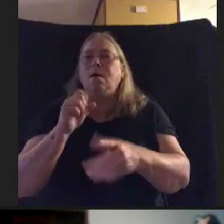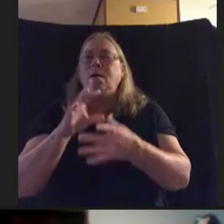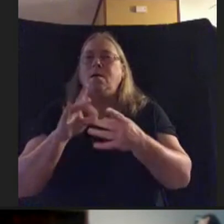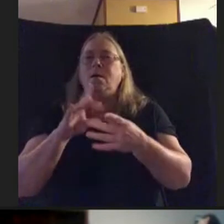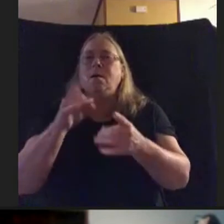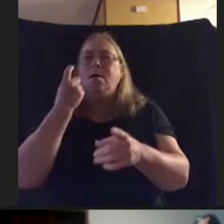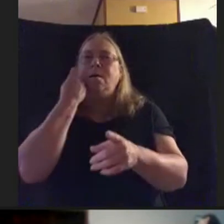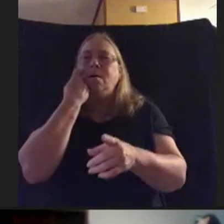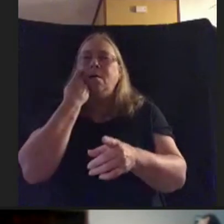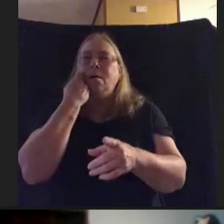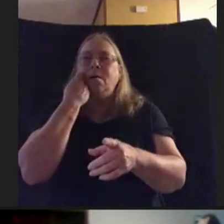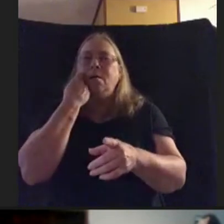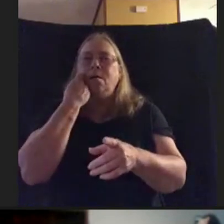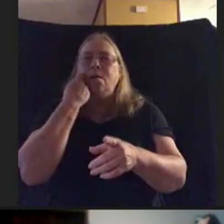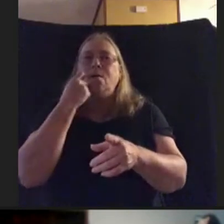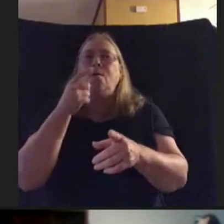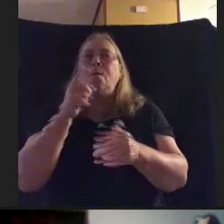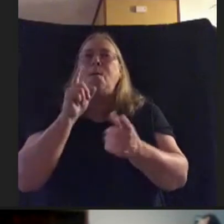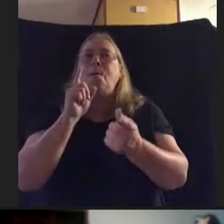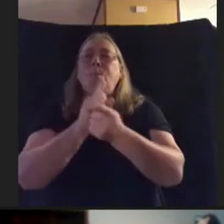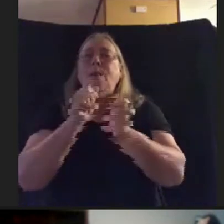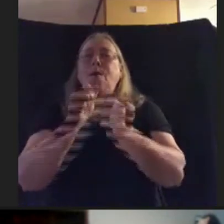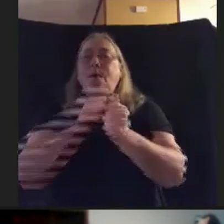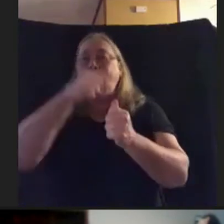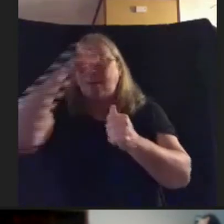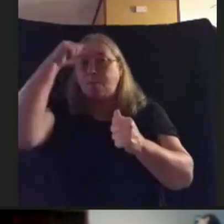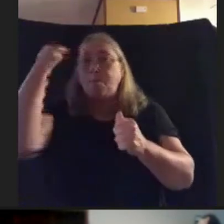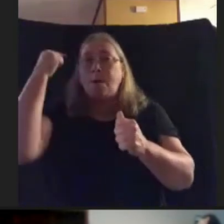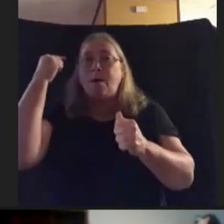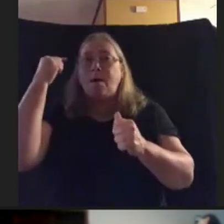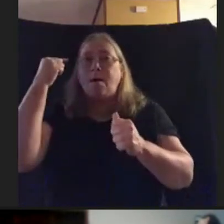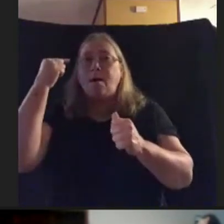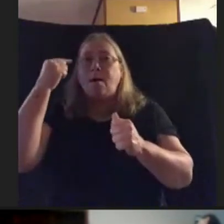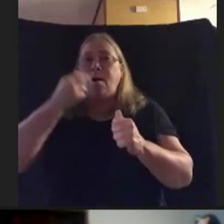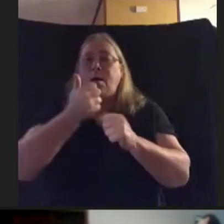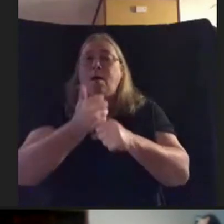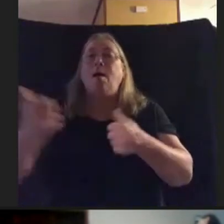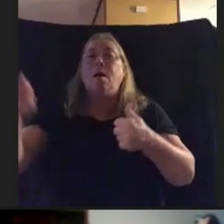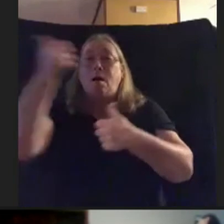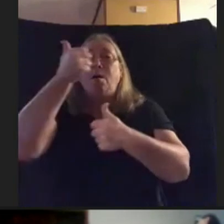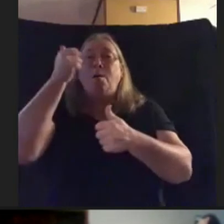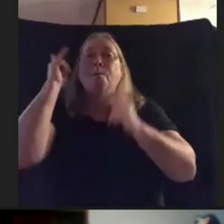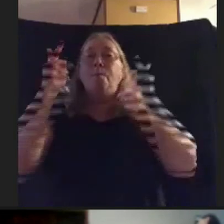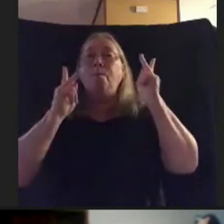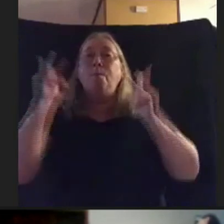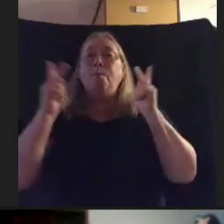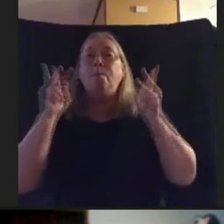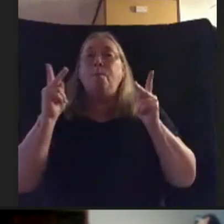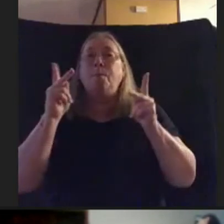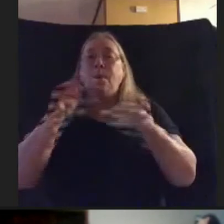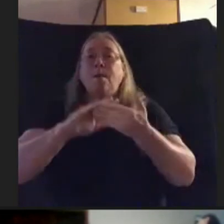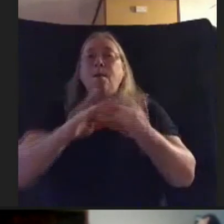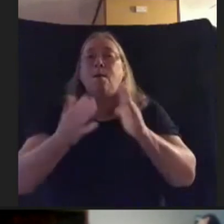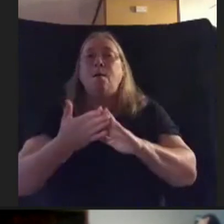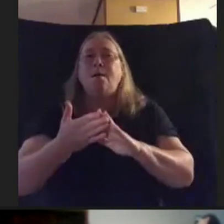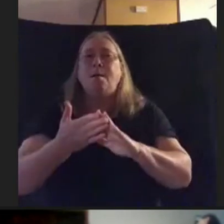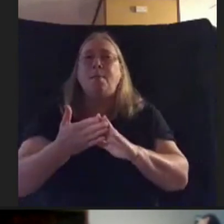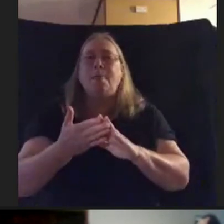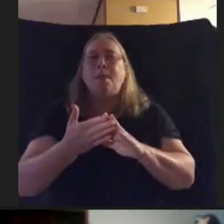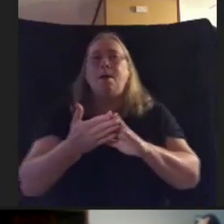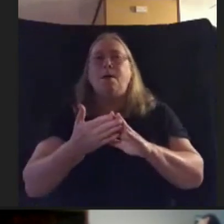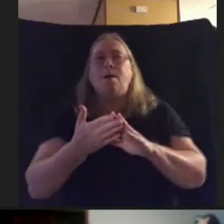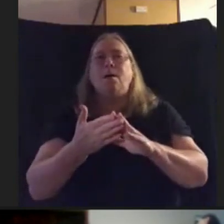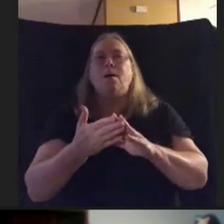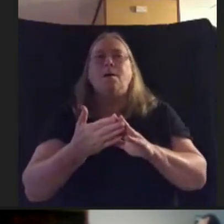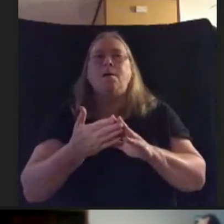with African-American clergy today in efforts to increase trust with the Black community. I think he said tonight. If